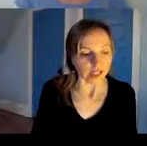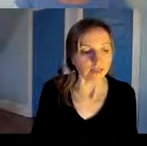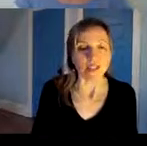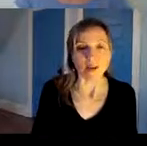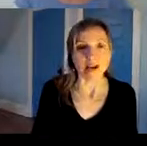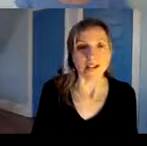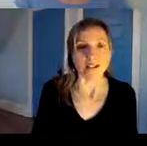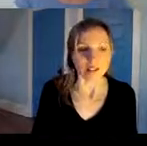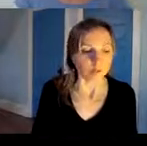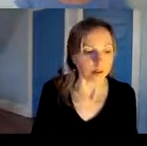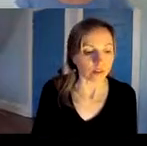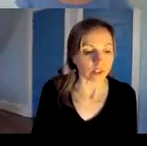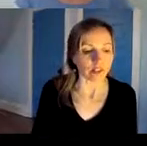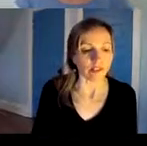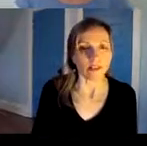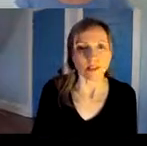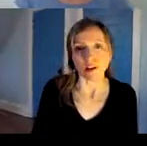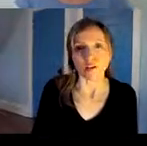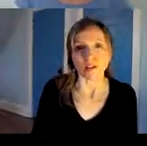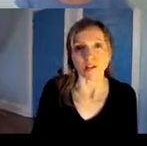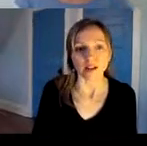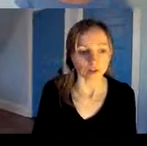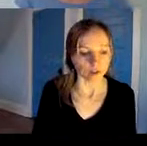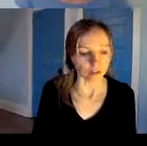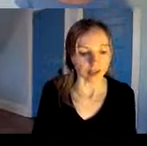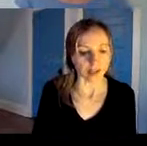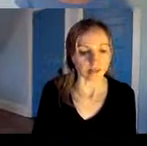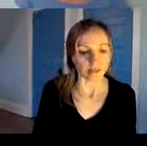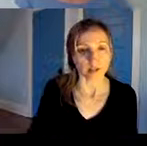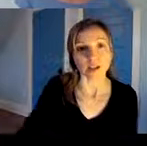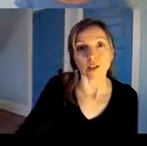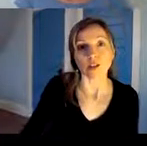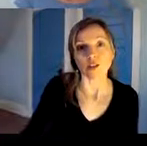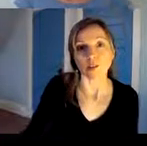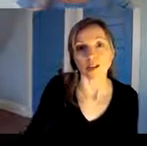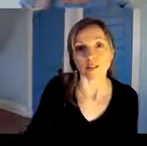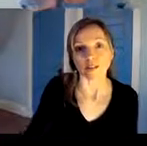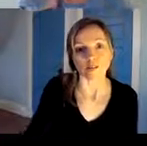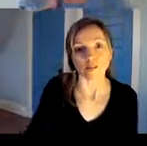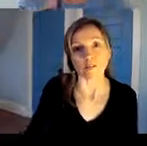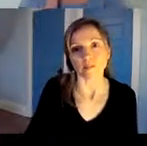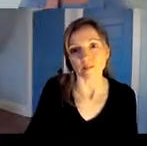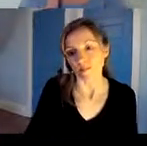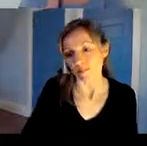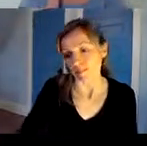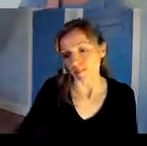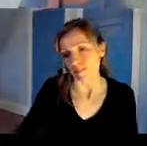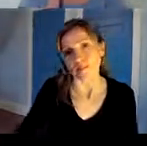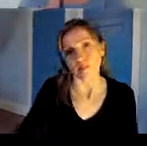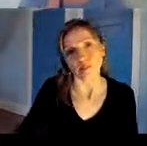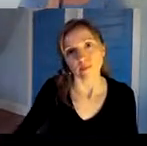which negatively impacts native biodiversity, the economy, and or society, including human health.